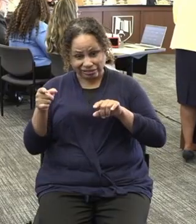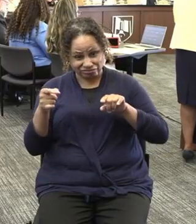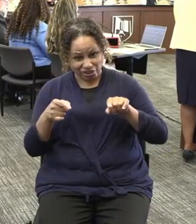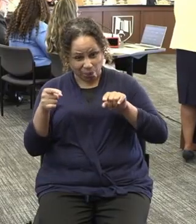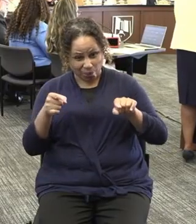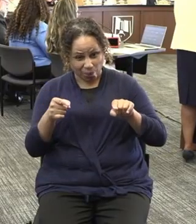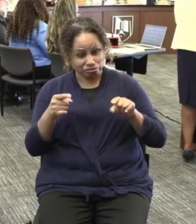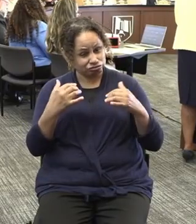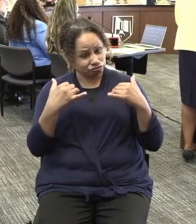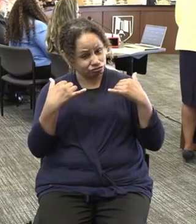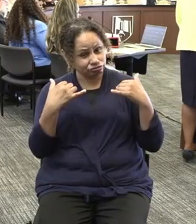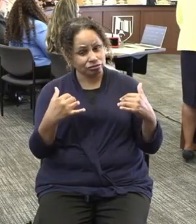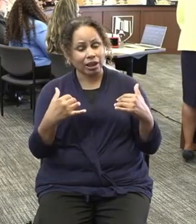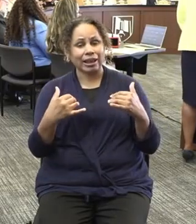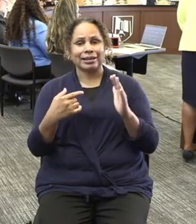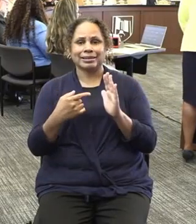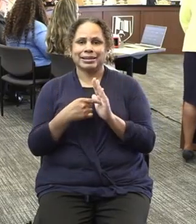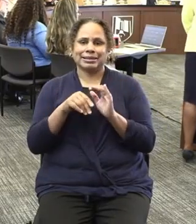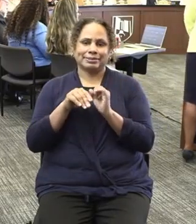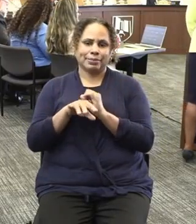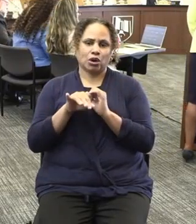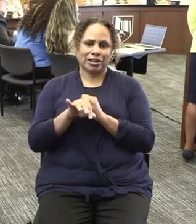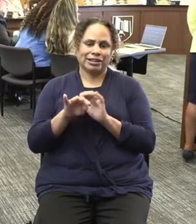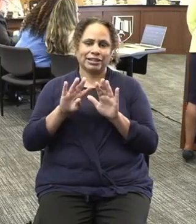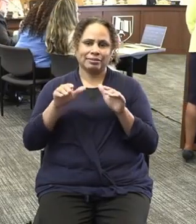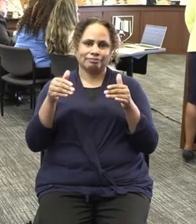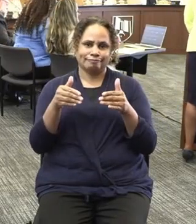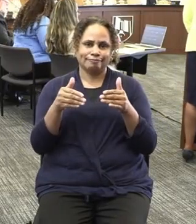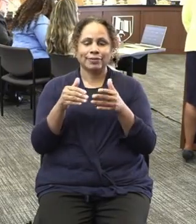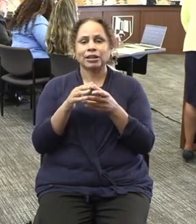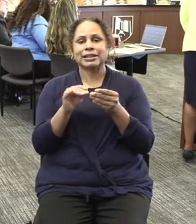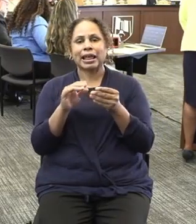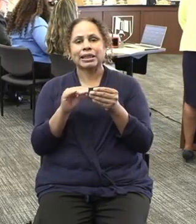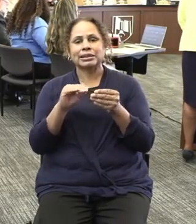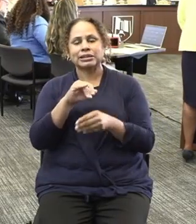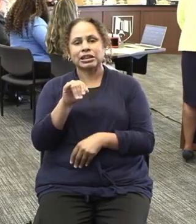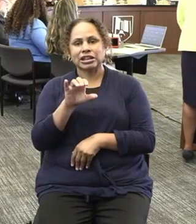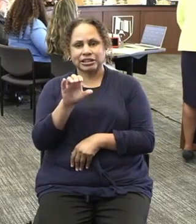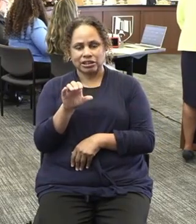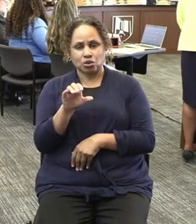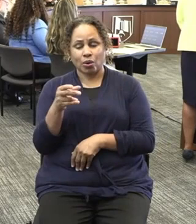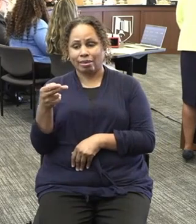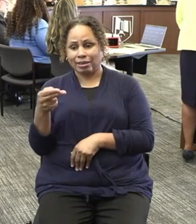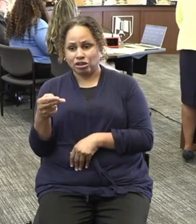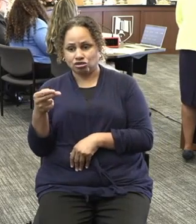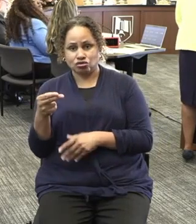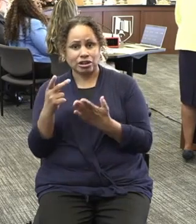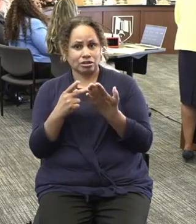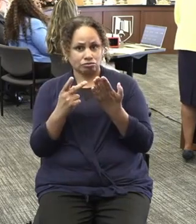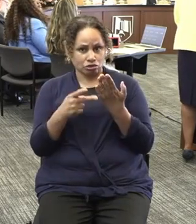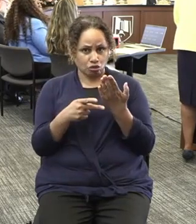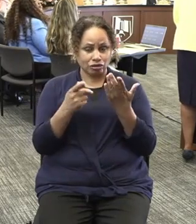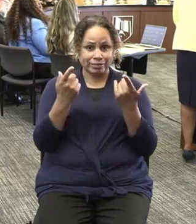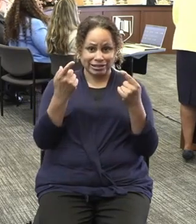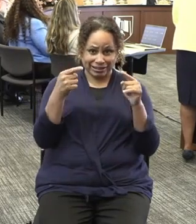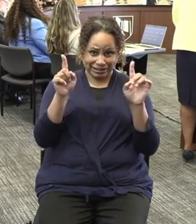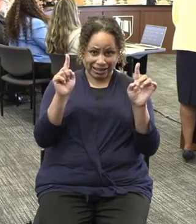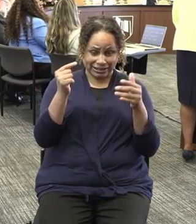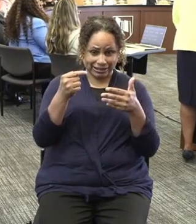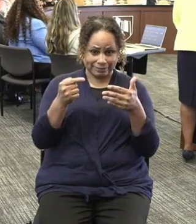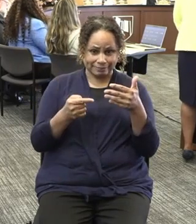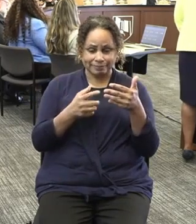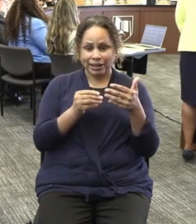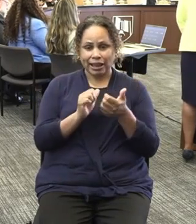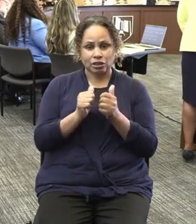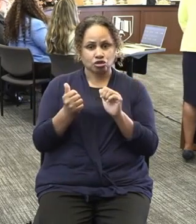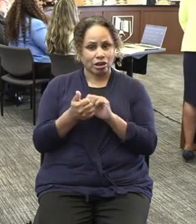the JJC story, our history, our programs, our successes, and the